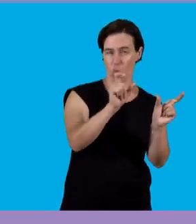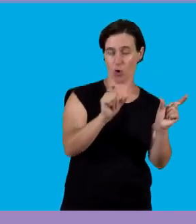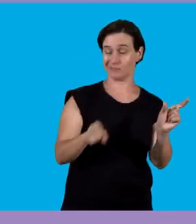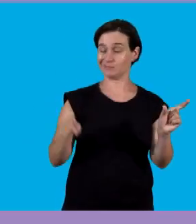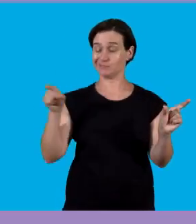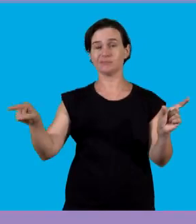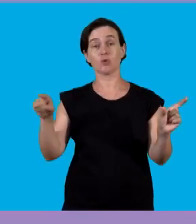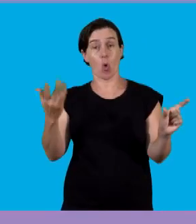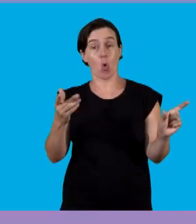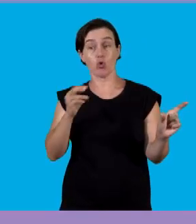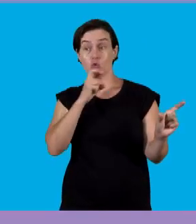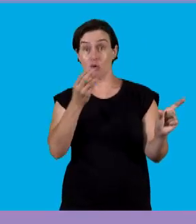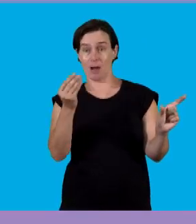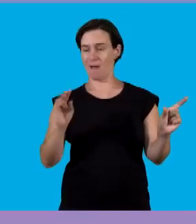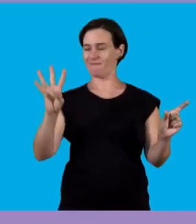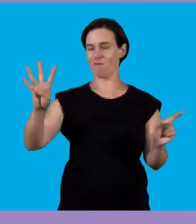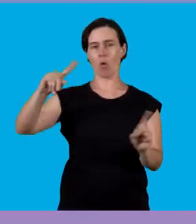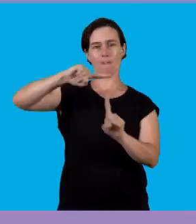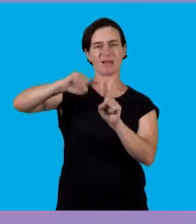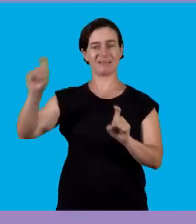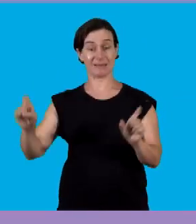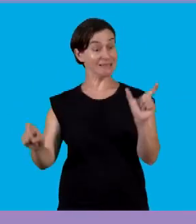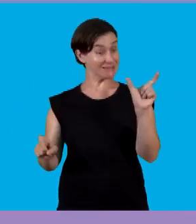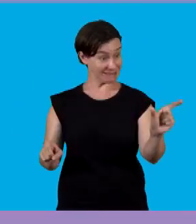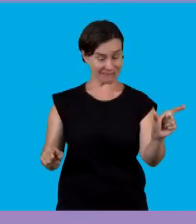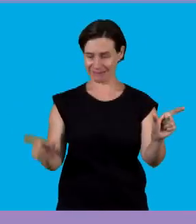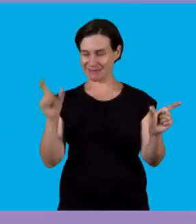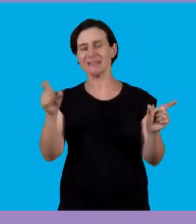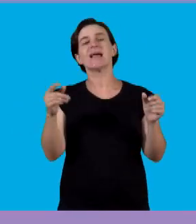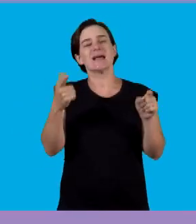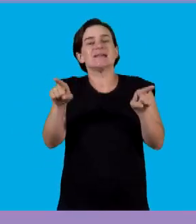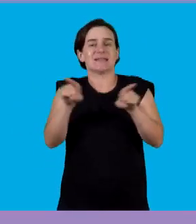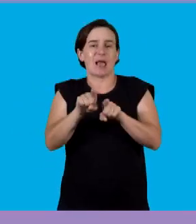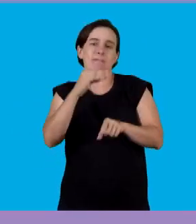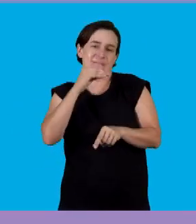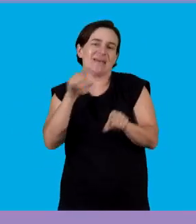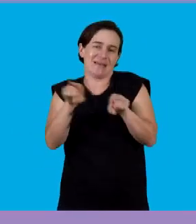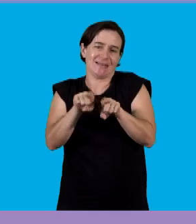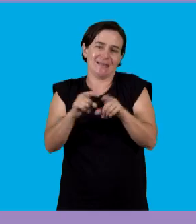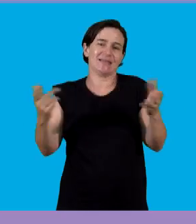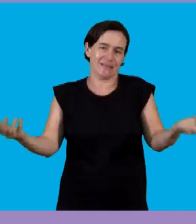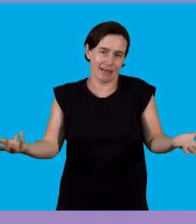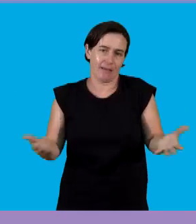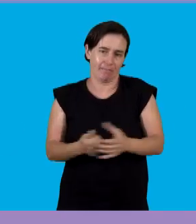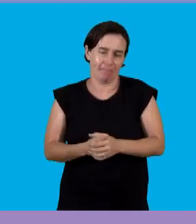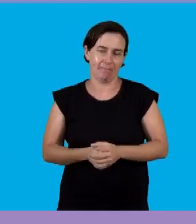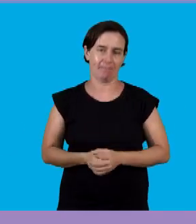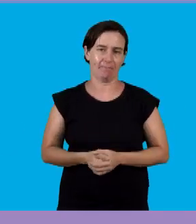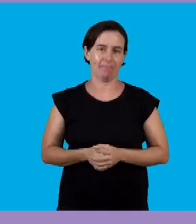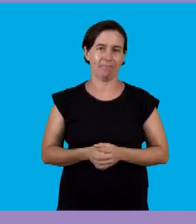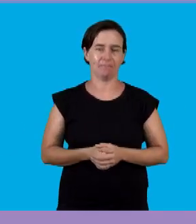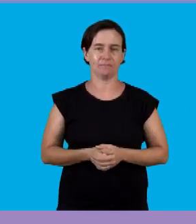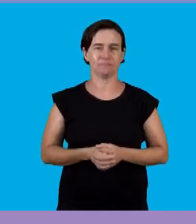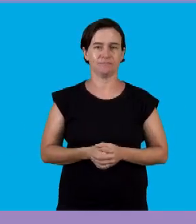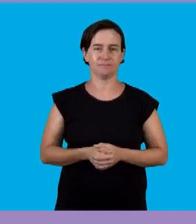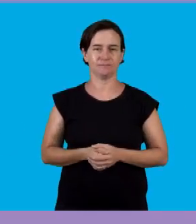the expression 4 plus x, because that shows that a value is added to 4, where that value